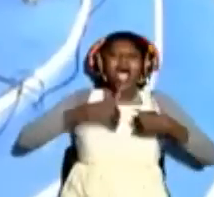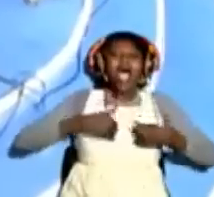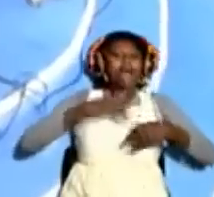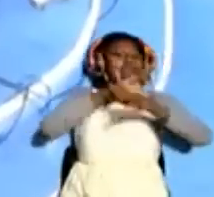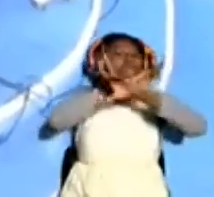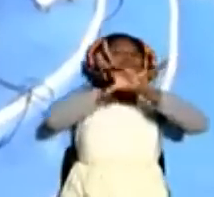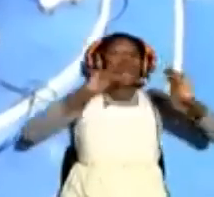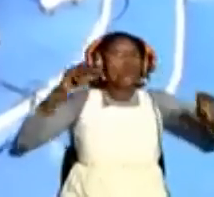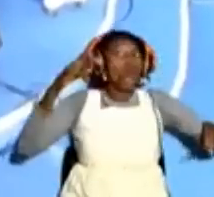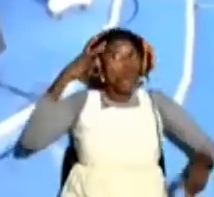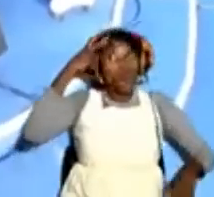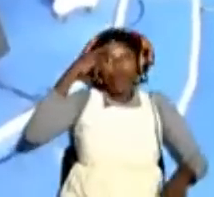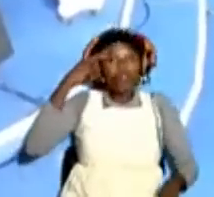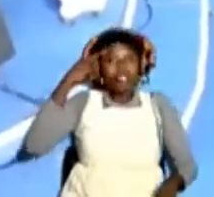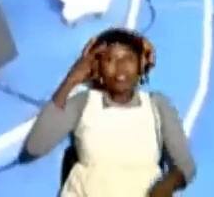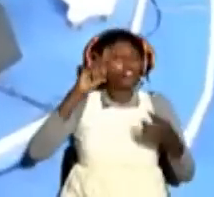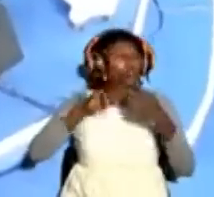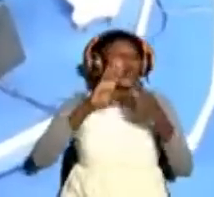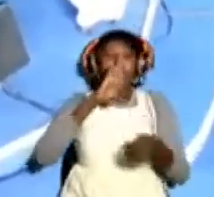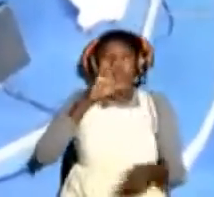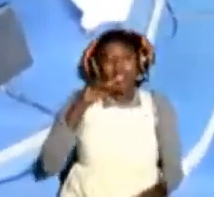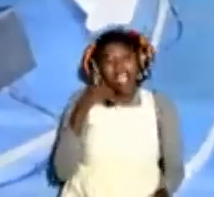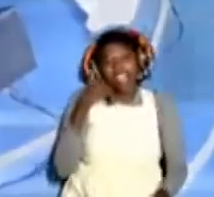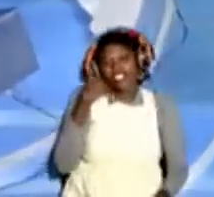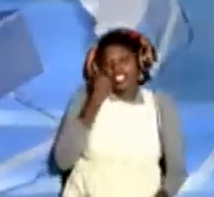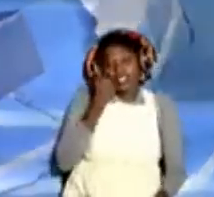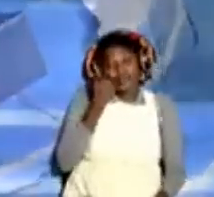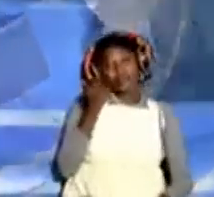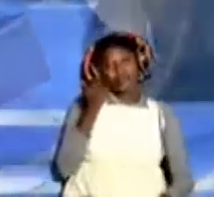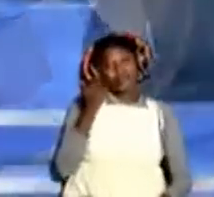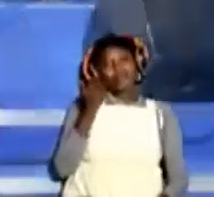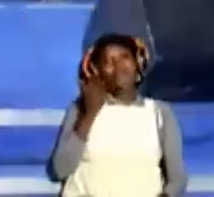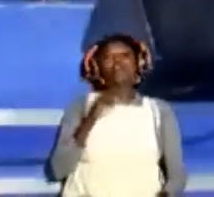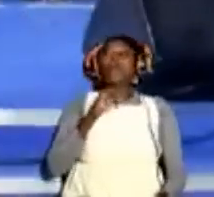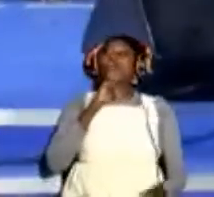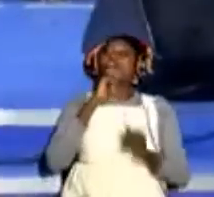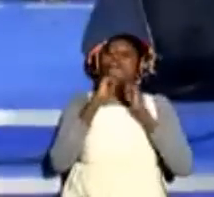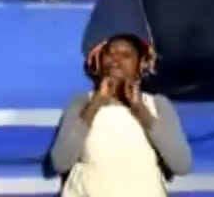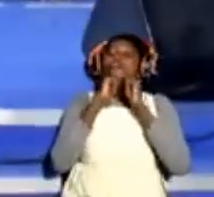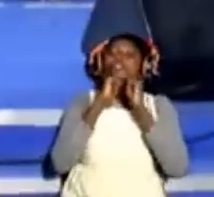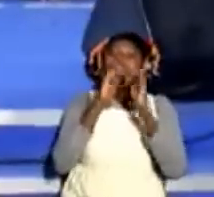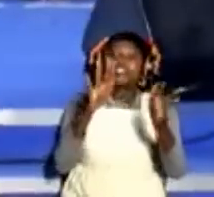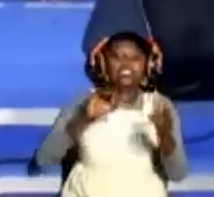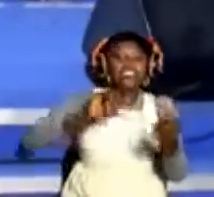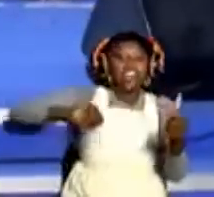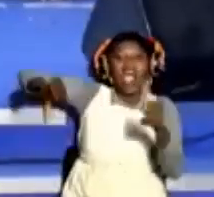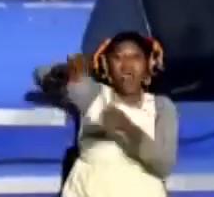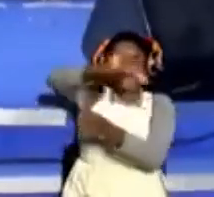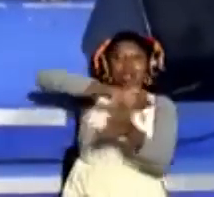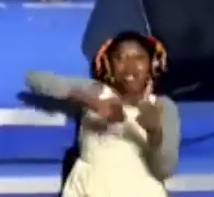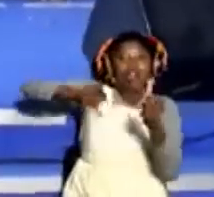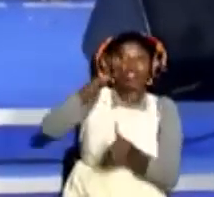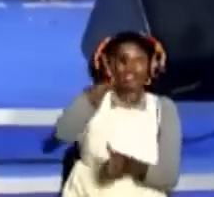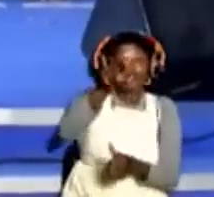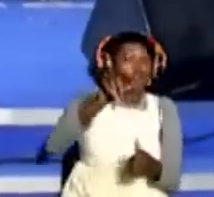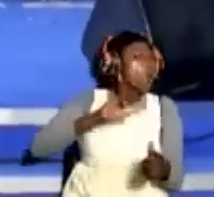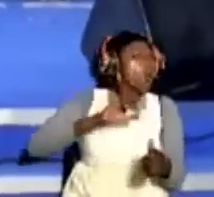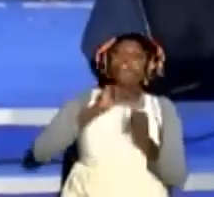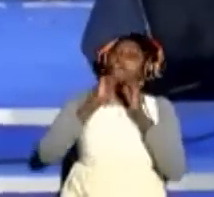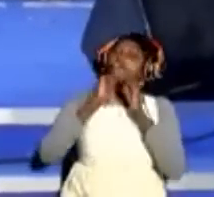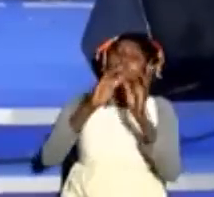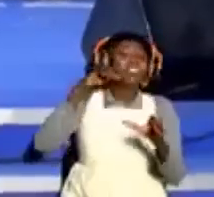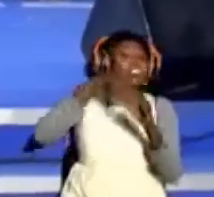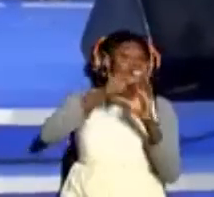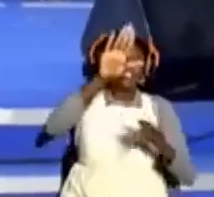cause to be ashamed. Nothing around you, nothing in